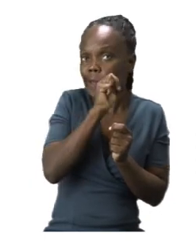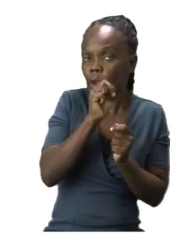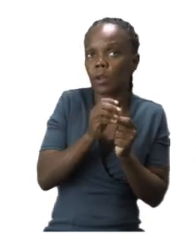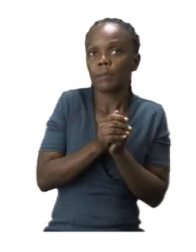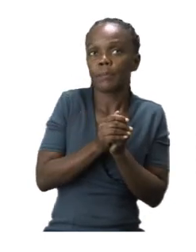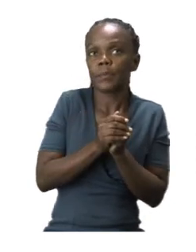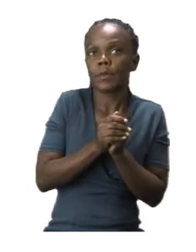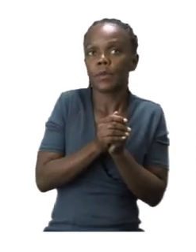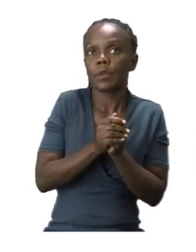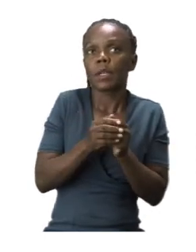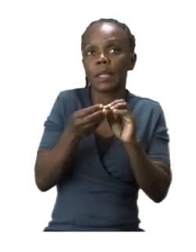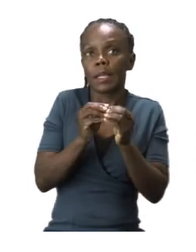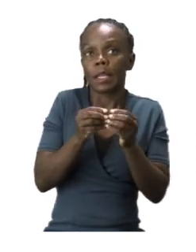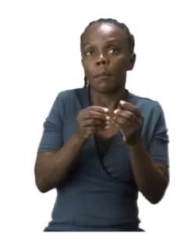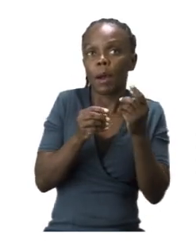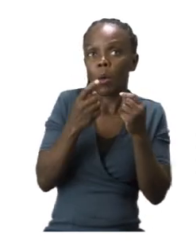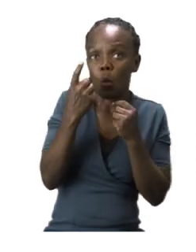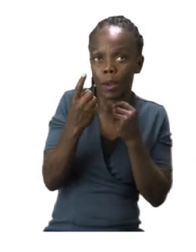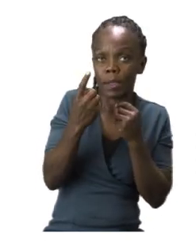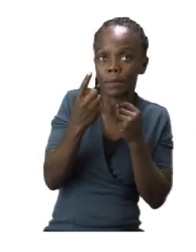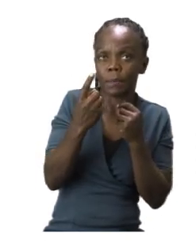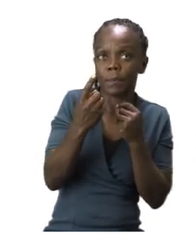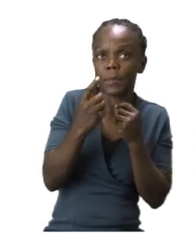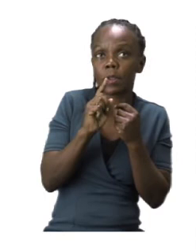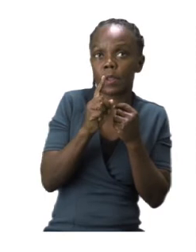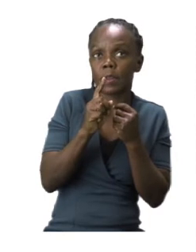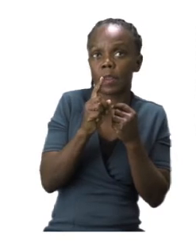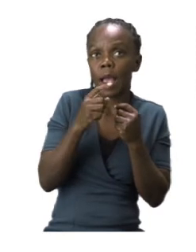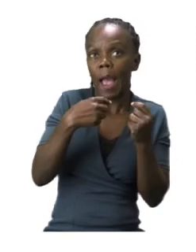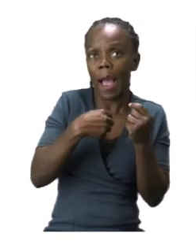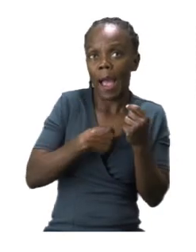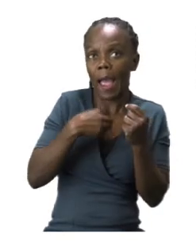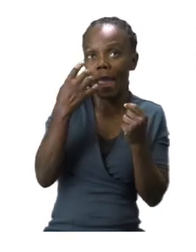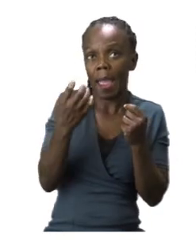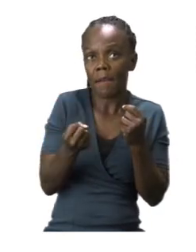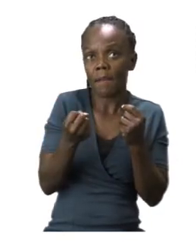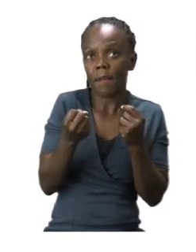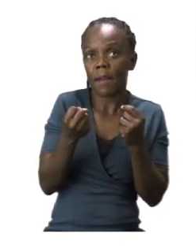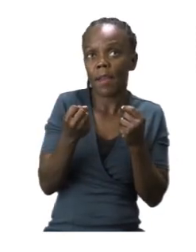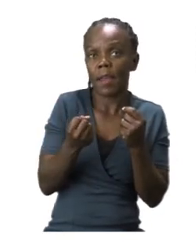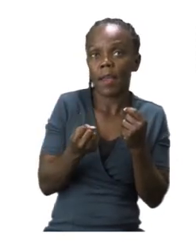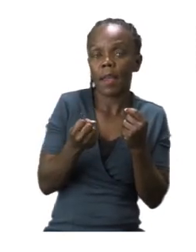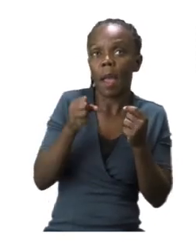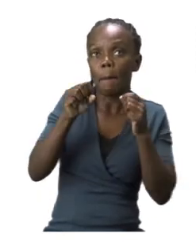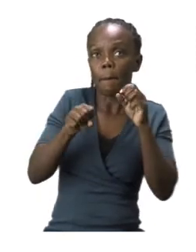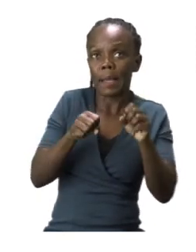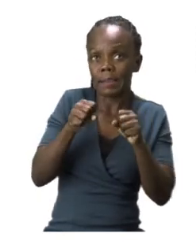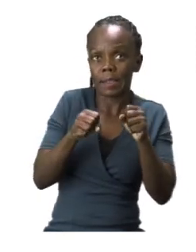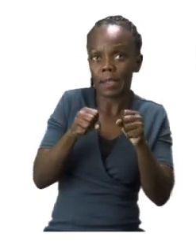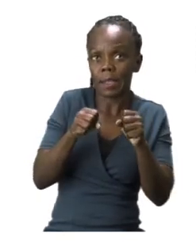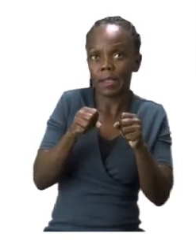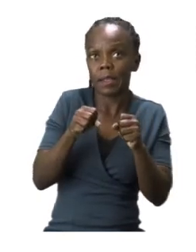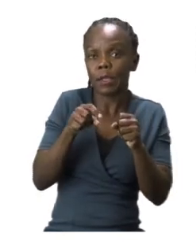bicycle. The bicycle is dash. So which word can we